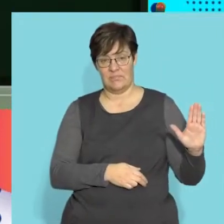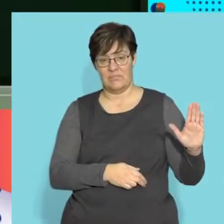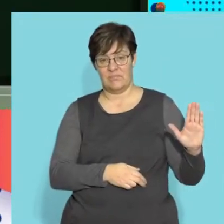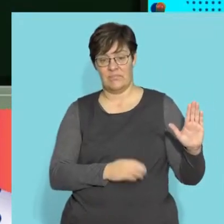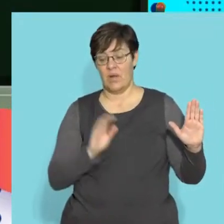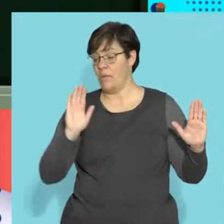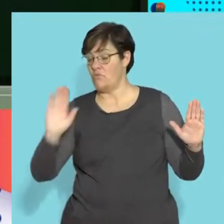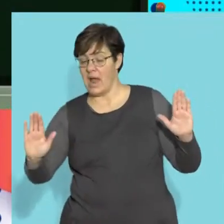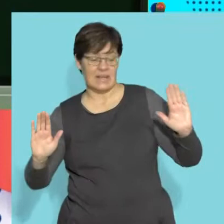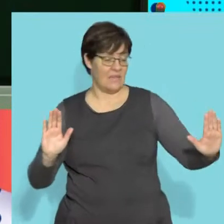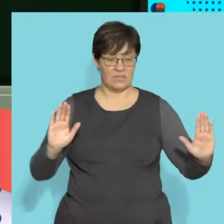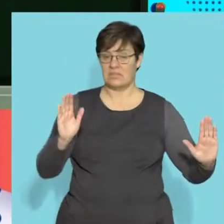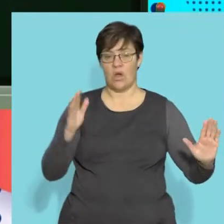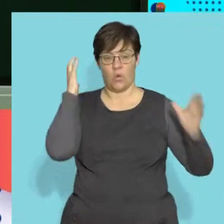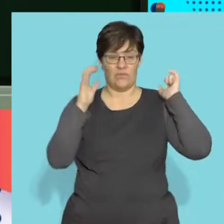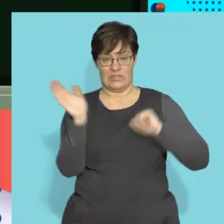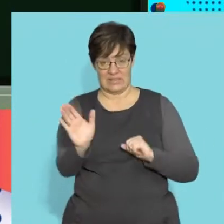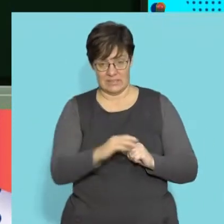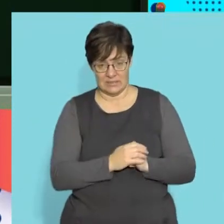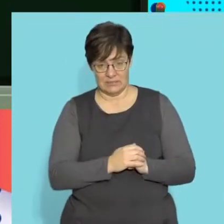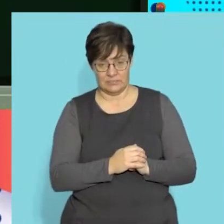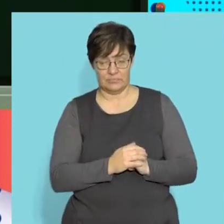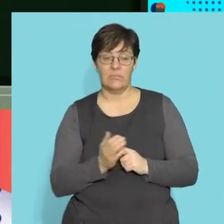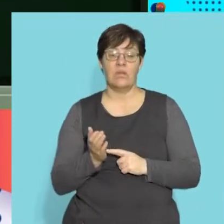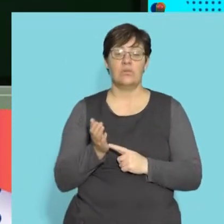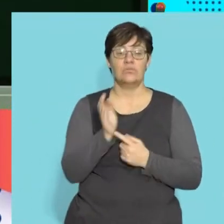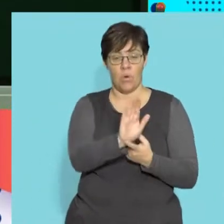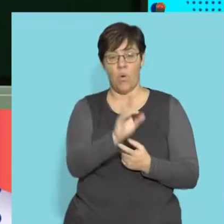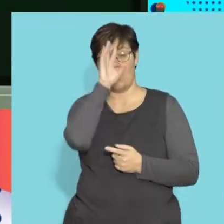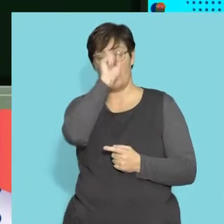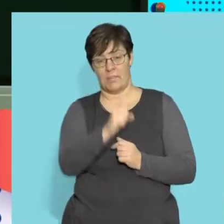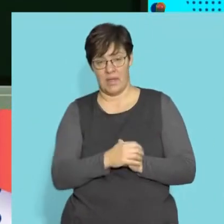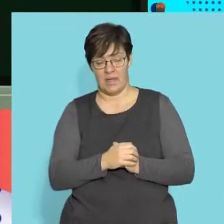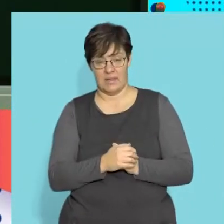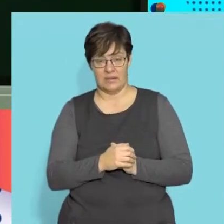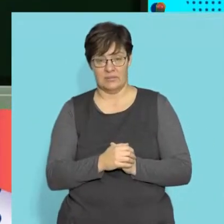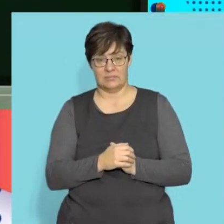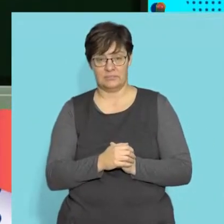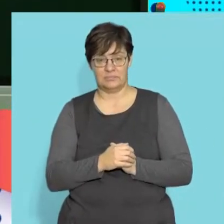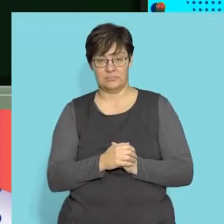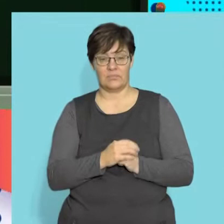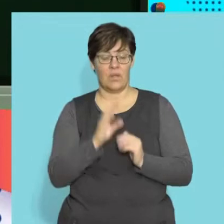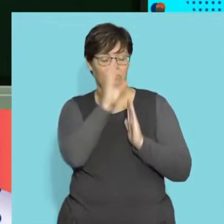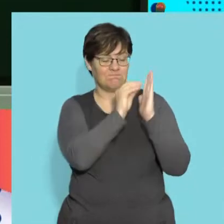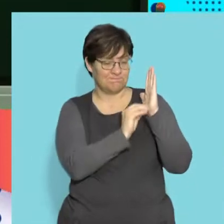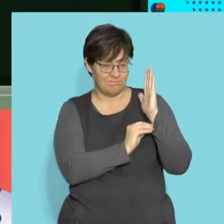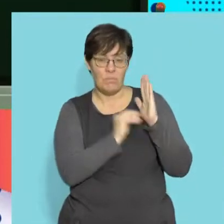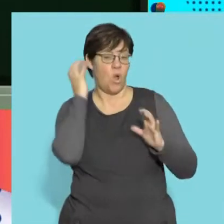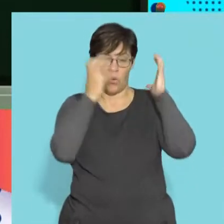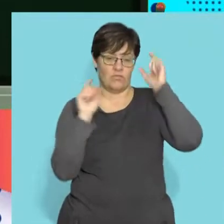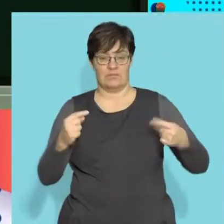Now, don't get confused. And I'm going to show you a way to remember, a little